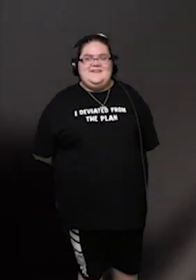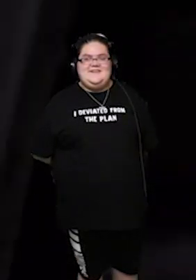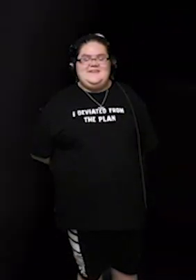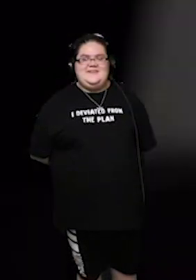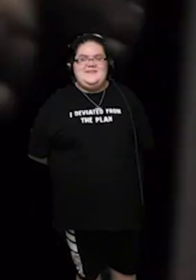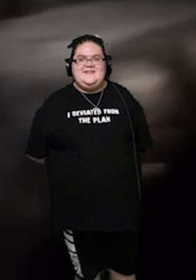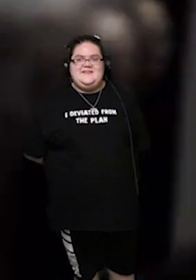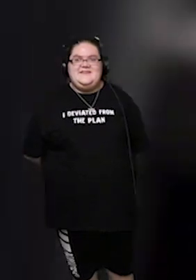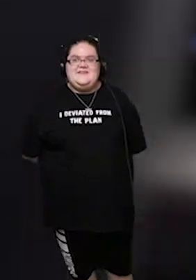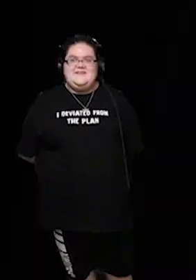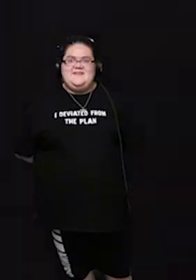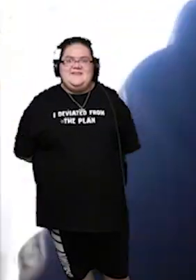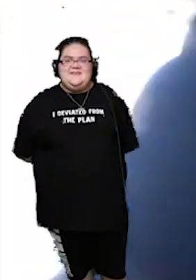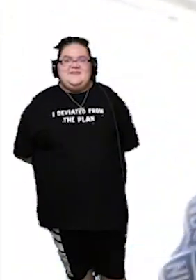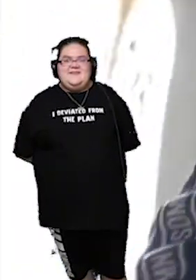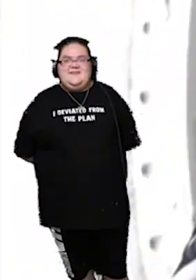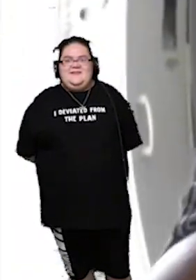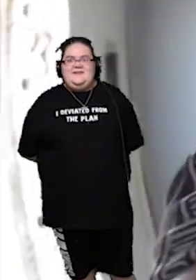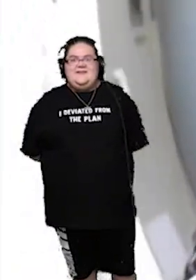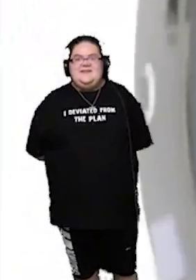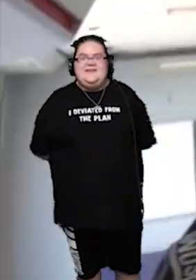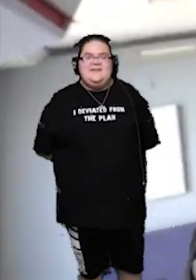do we have one for the... Wait, yeah, I can get one for the other side.